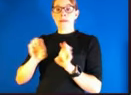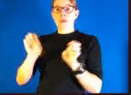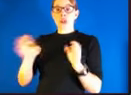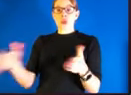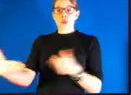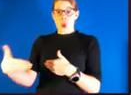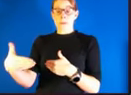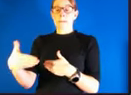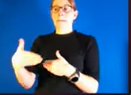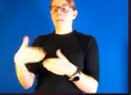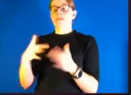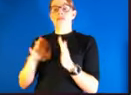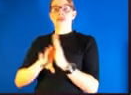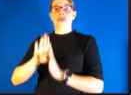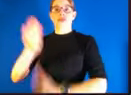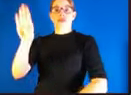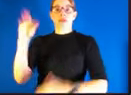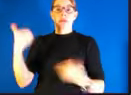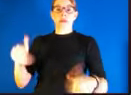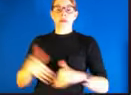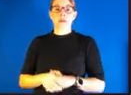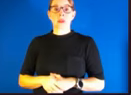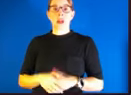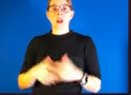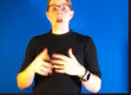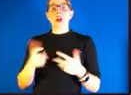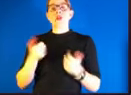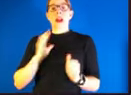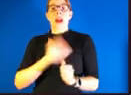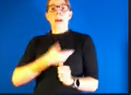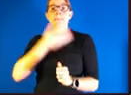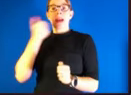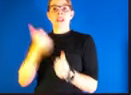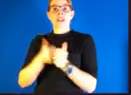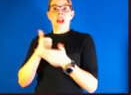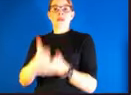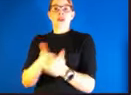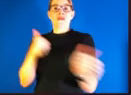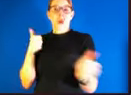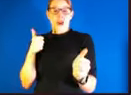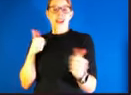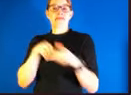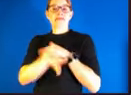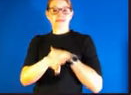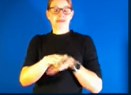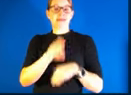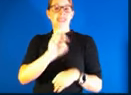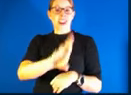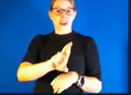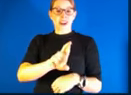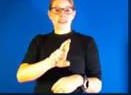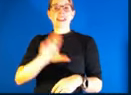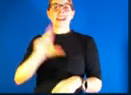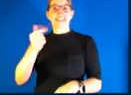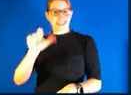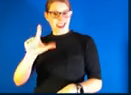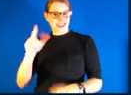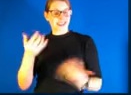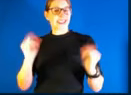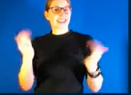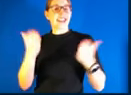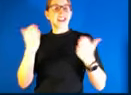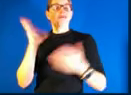we are going to do our best to keep you out of there. Our guest this morning, again, Gail Schutz, the Assistant Chief Nursing Officer for Inpatient and Emergency Services here at